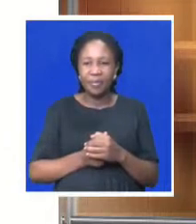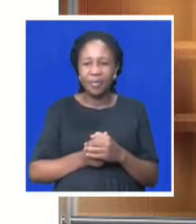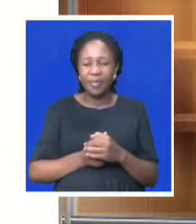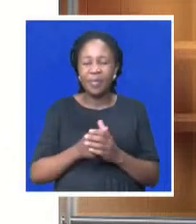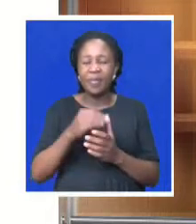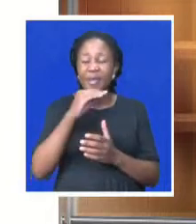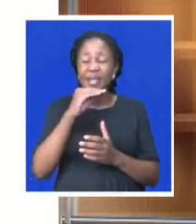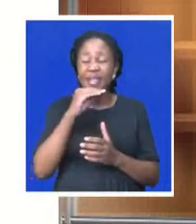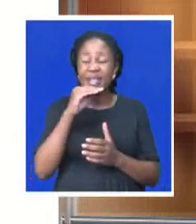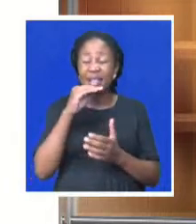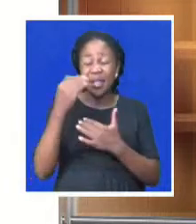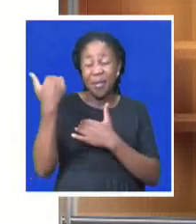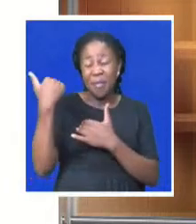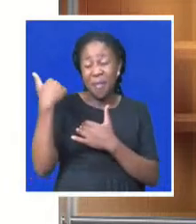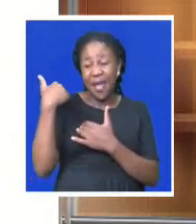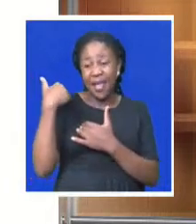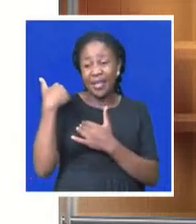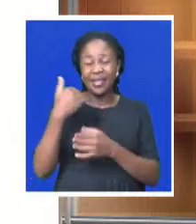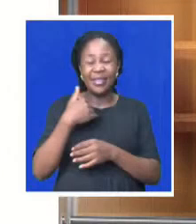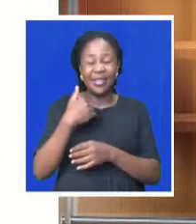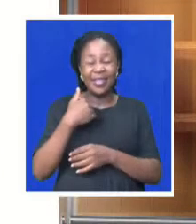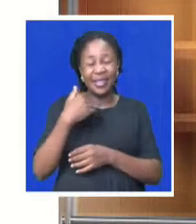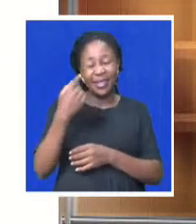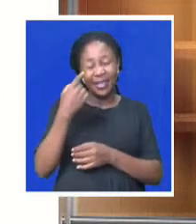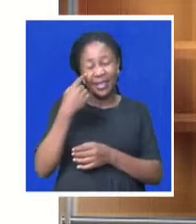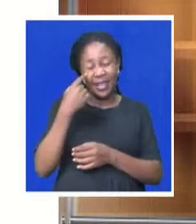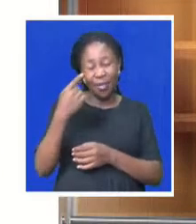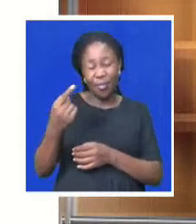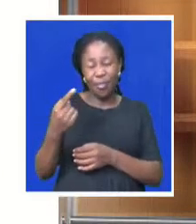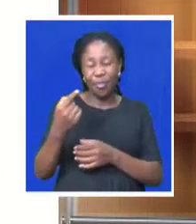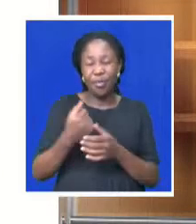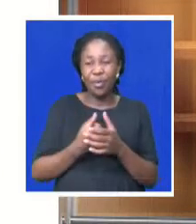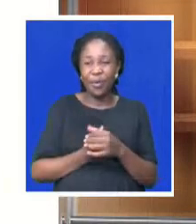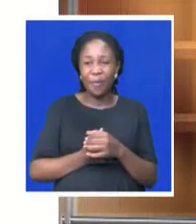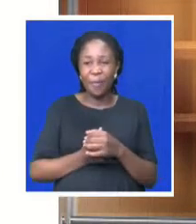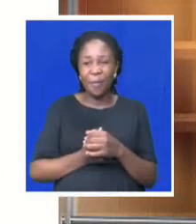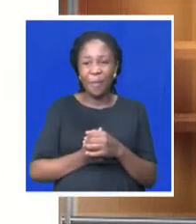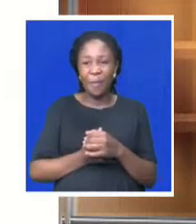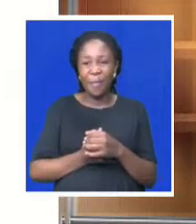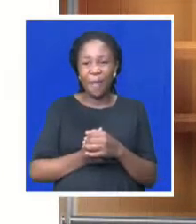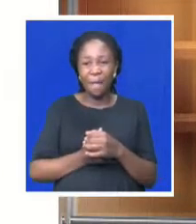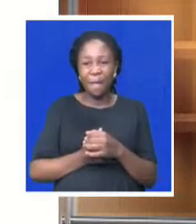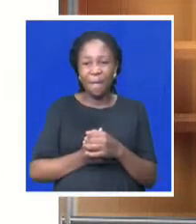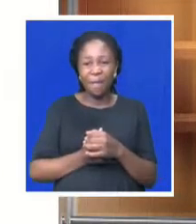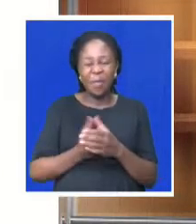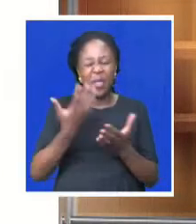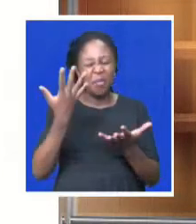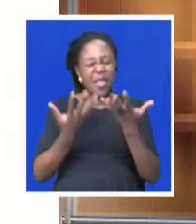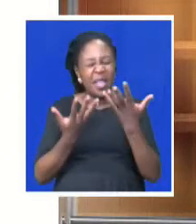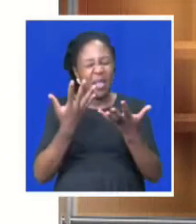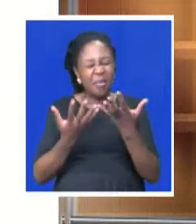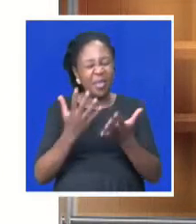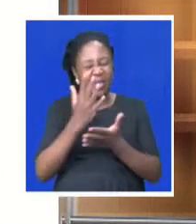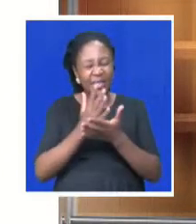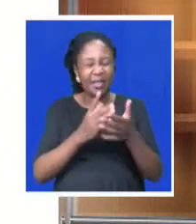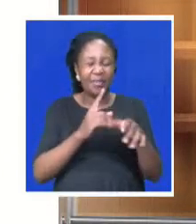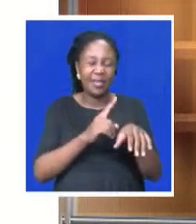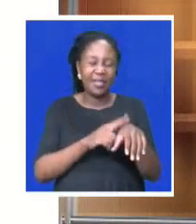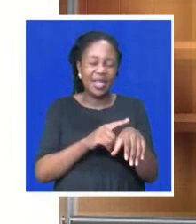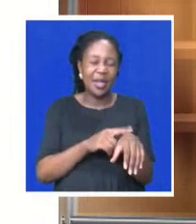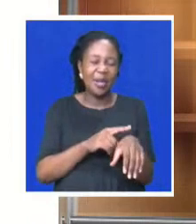previous lesson when we were appreciating elements of style in reading that sometimes a writer may choose to use